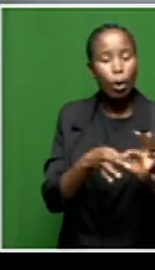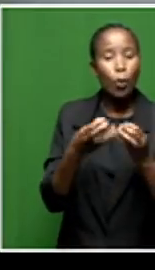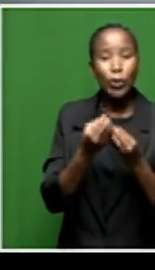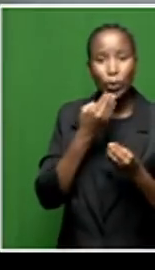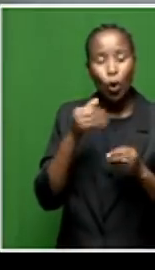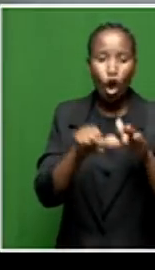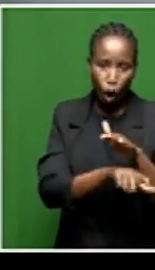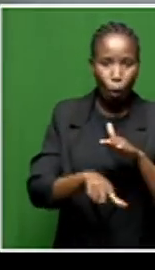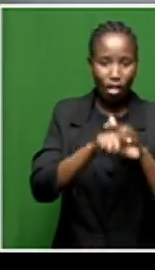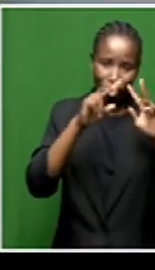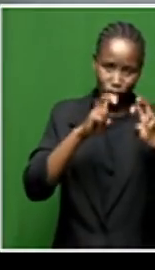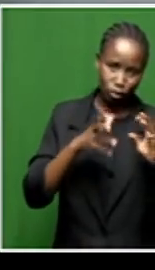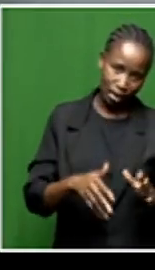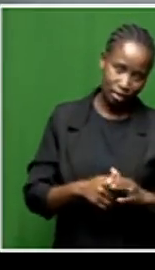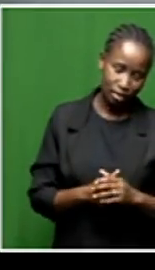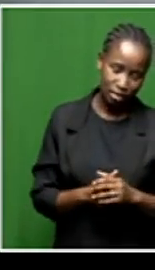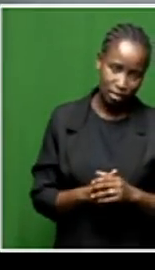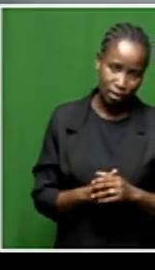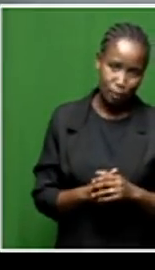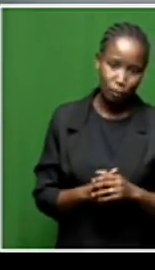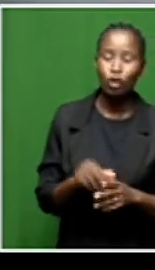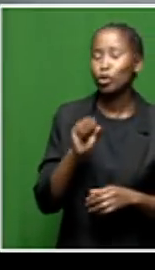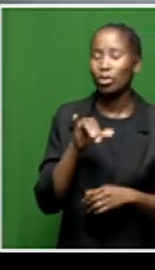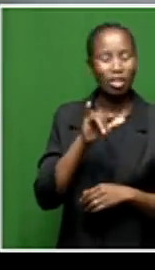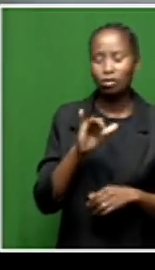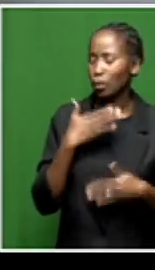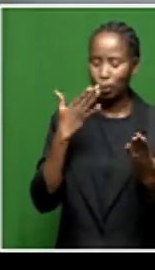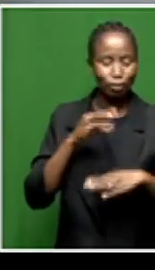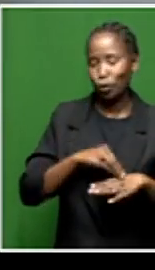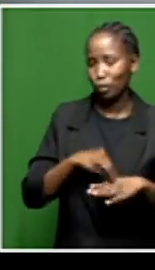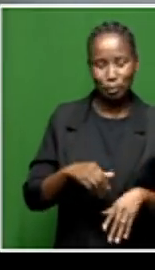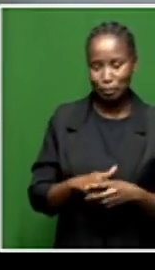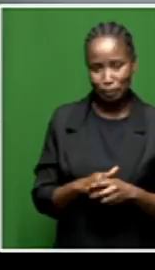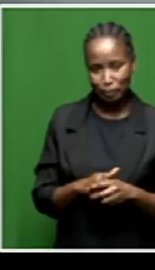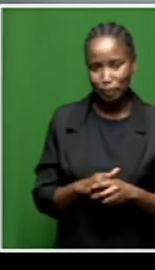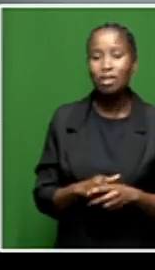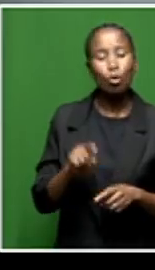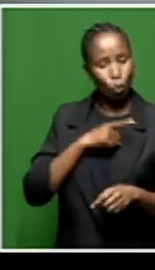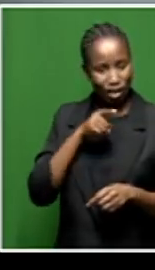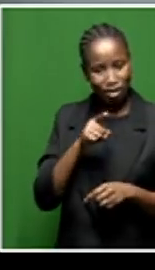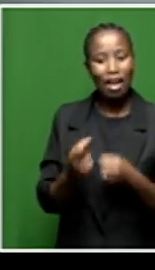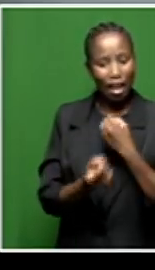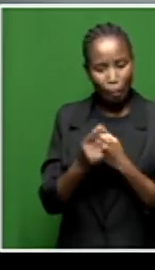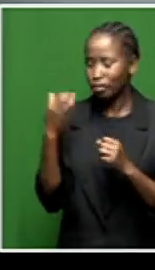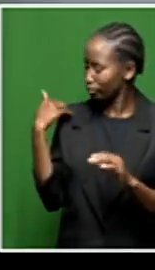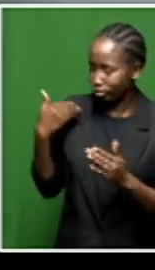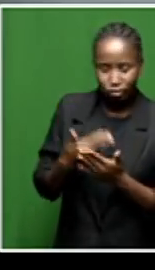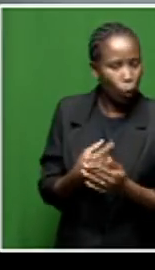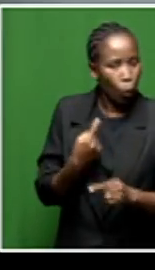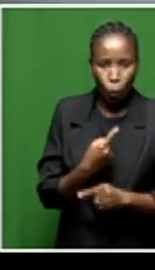So that should not be an issue about it. It has been happening all